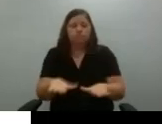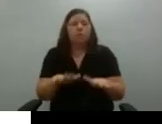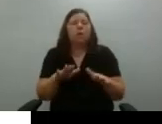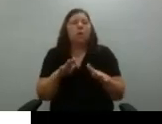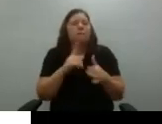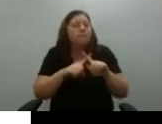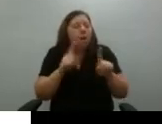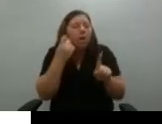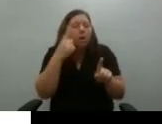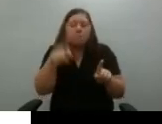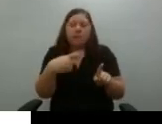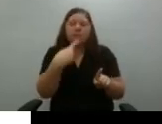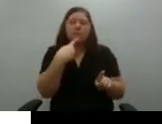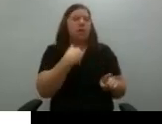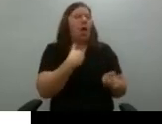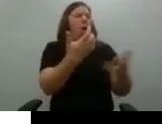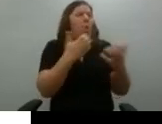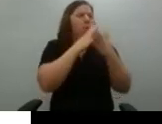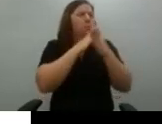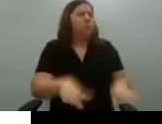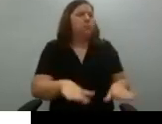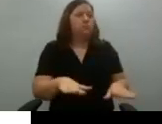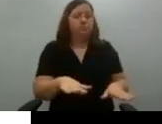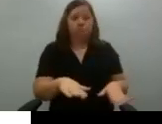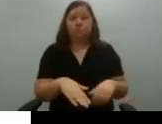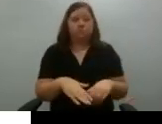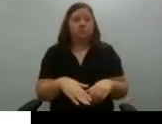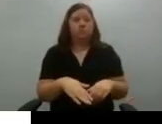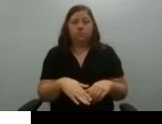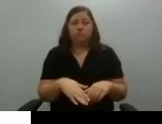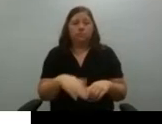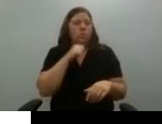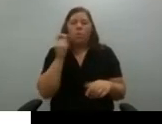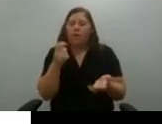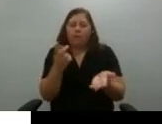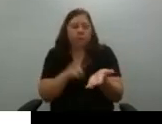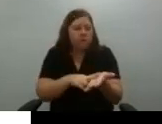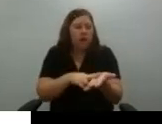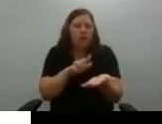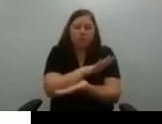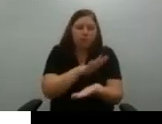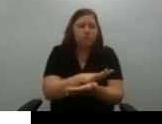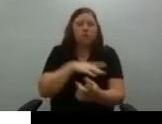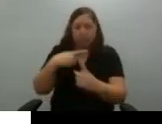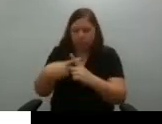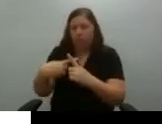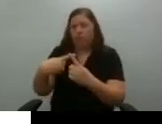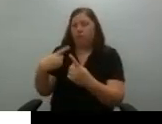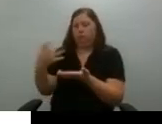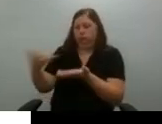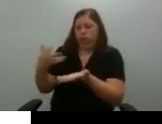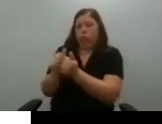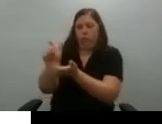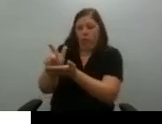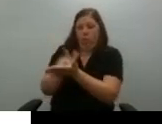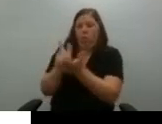so. You do not have to sign any documents or answer any questions until you're able to consult with an attorney. And it's